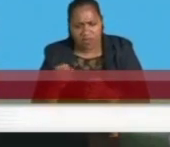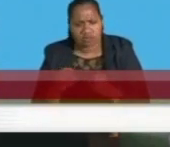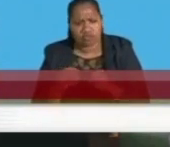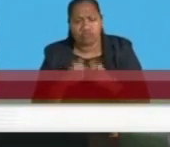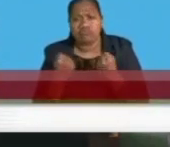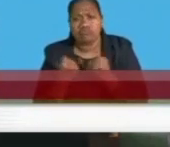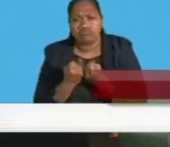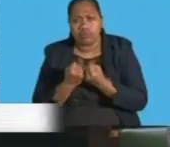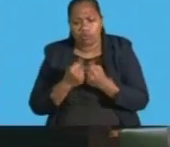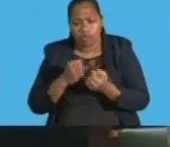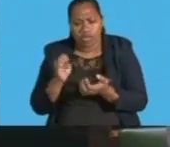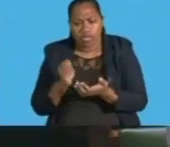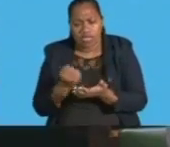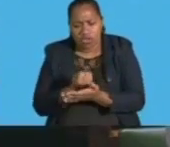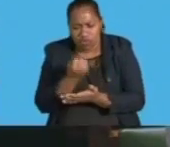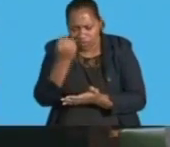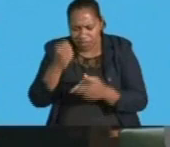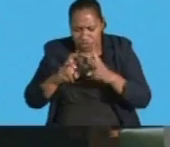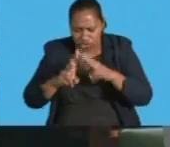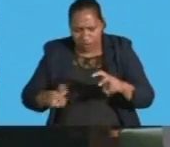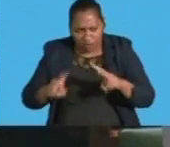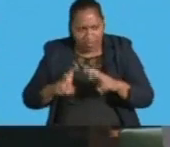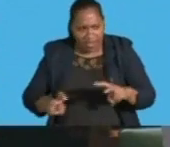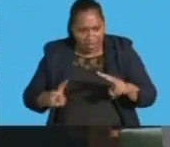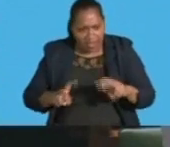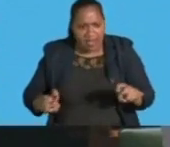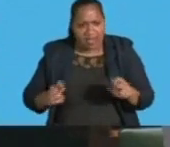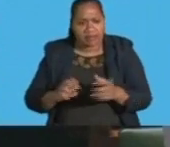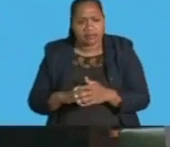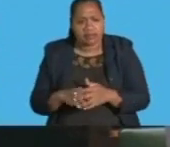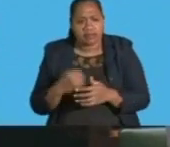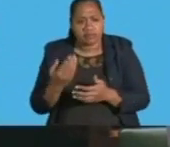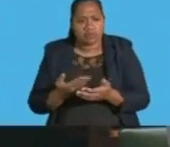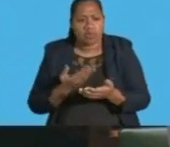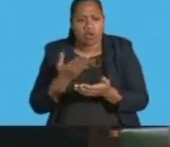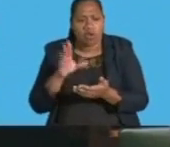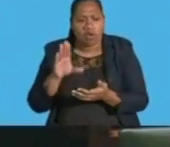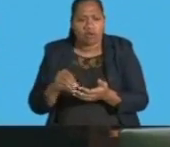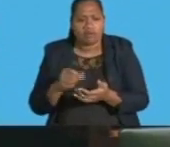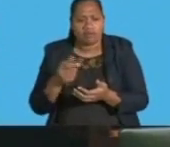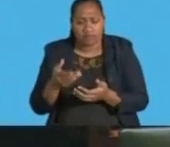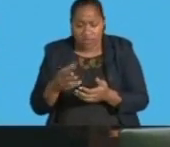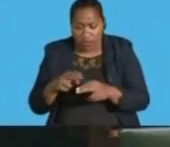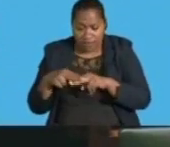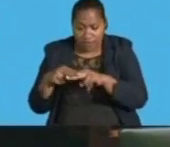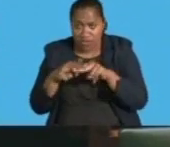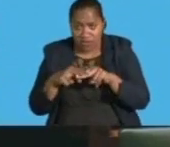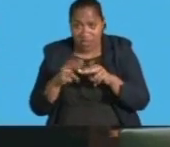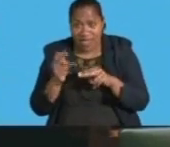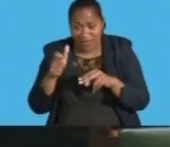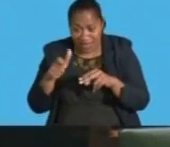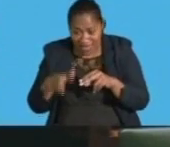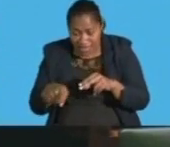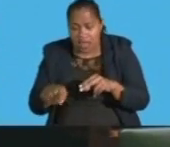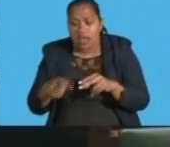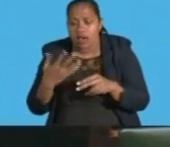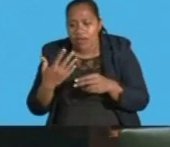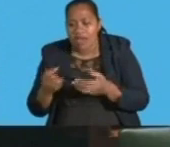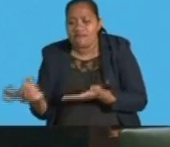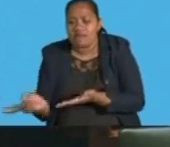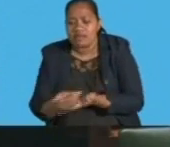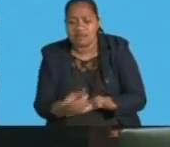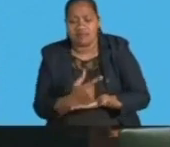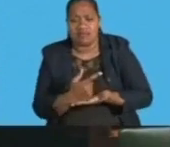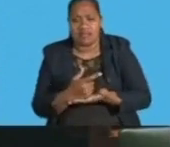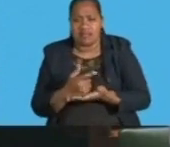UN Habitat of Fiji, after which this database will be formed.